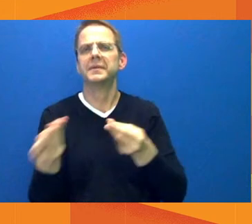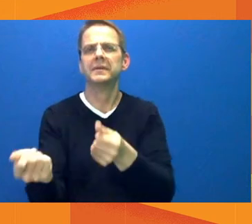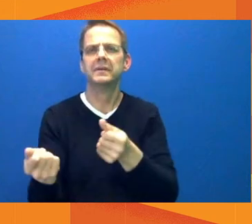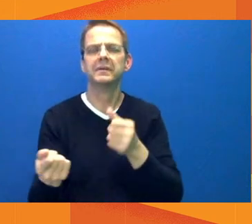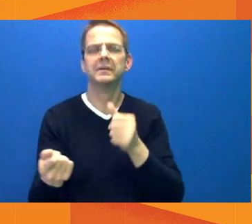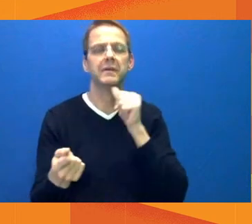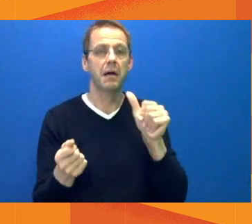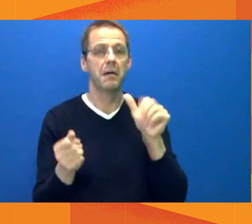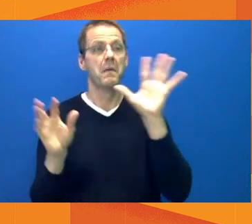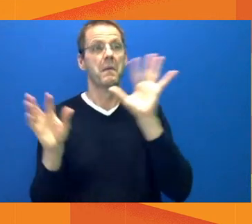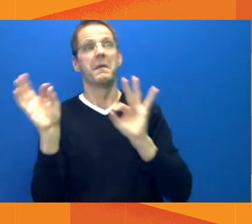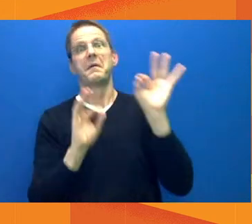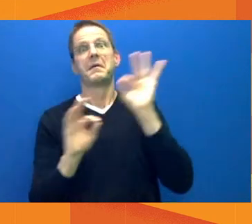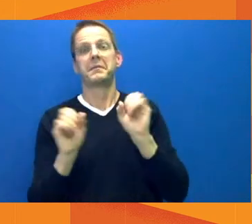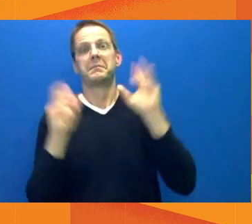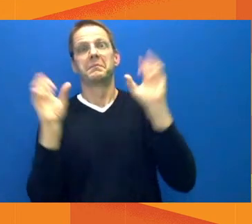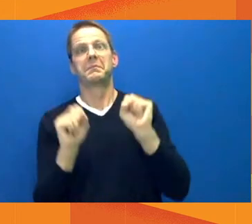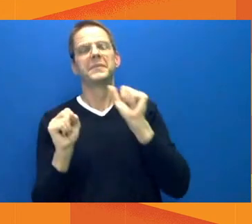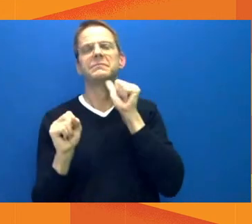do you want to add anything on that?